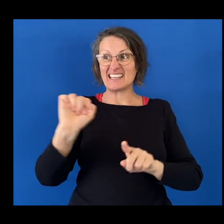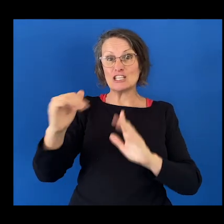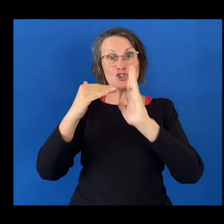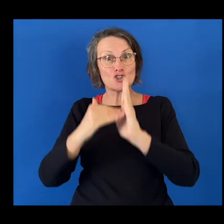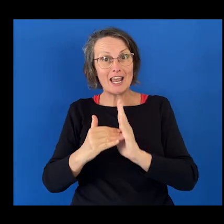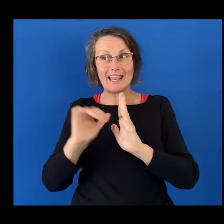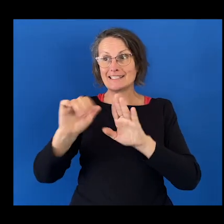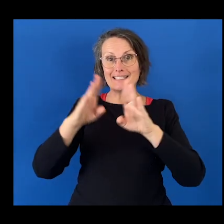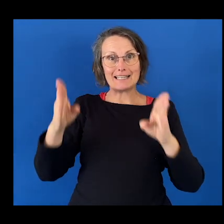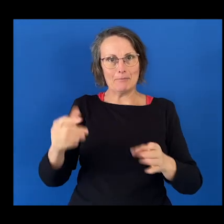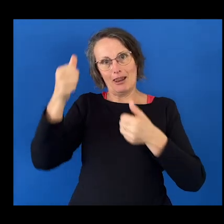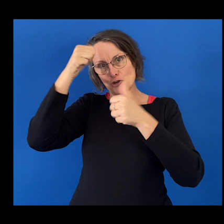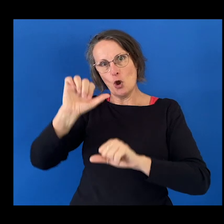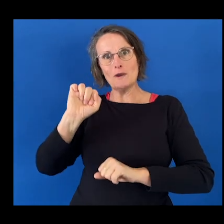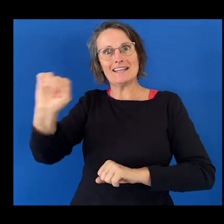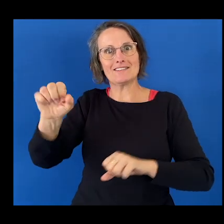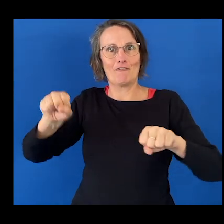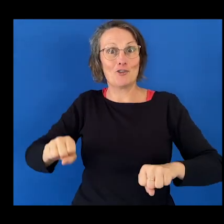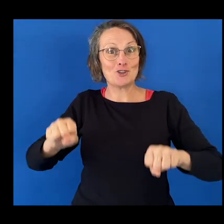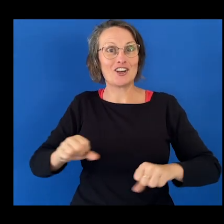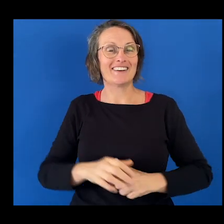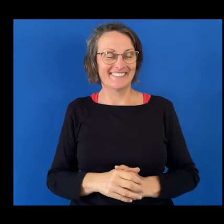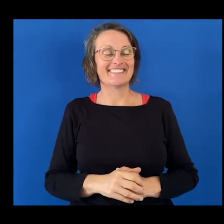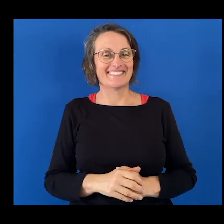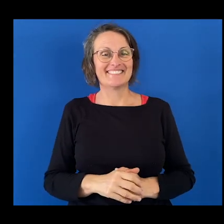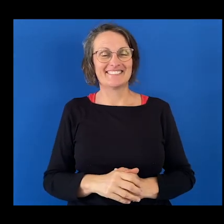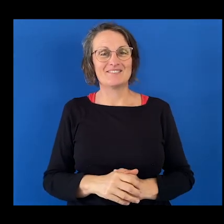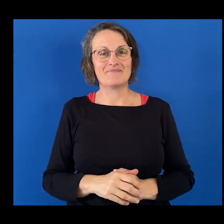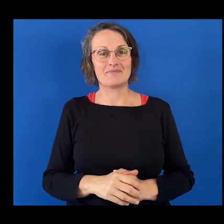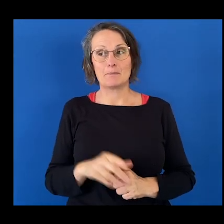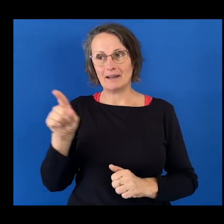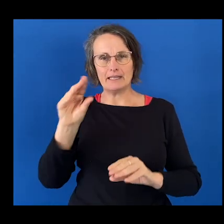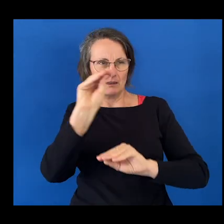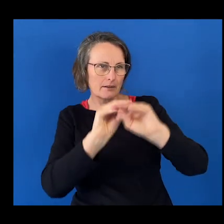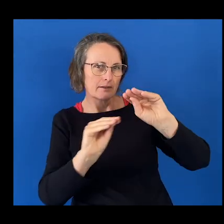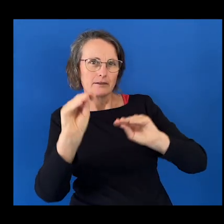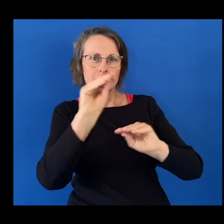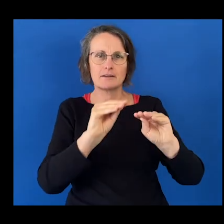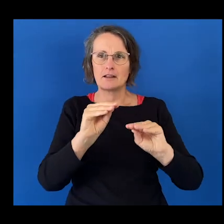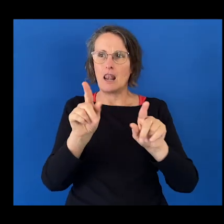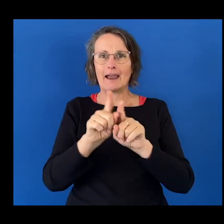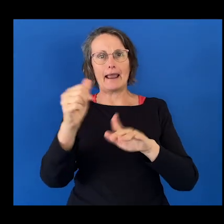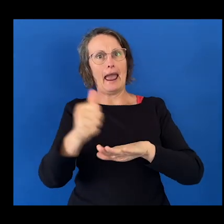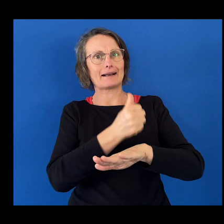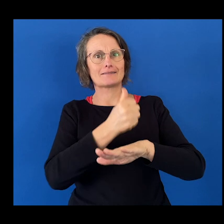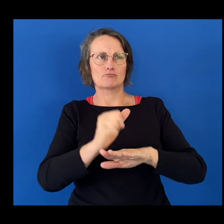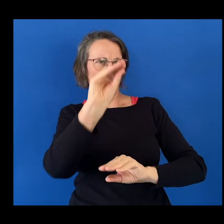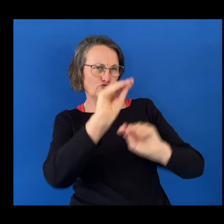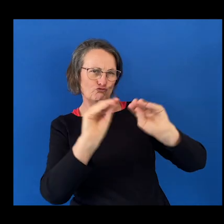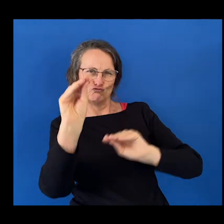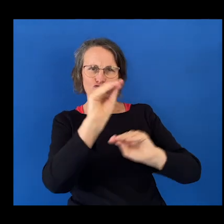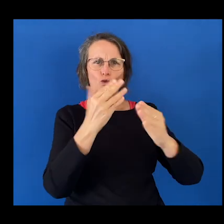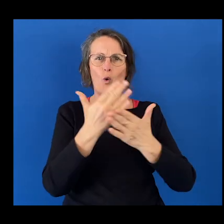know his furniture after a while. And so he rearranges them. He talks of them as his actors. So they're